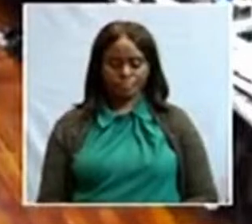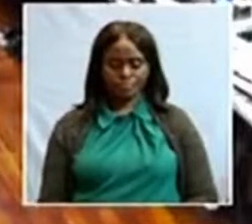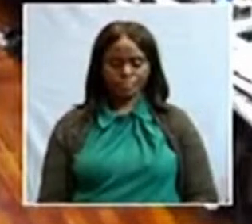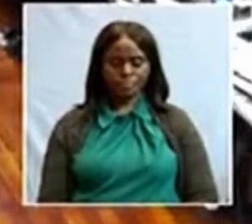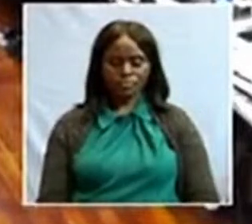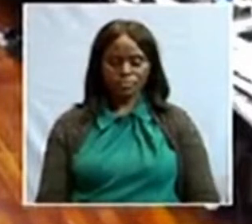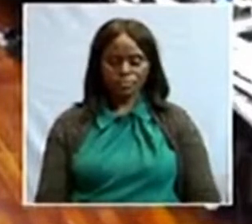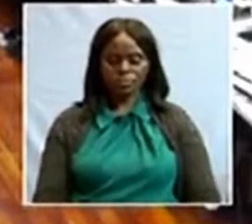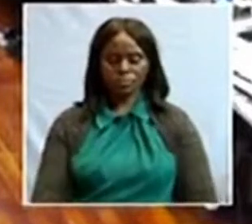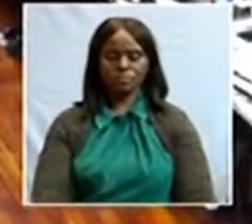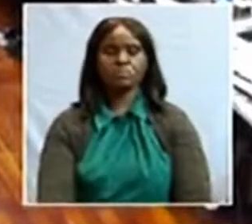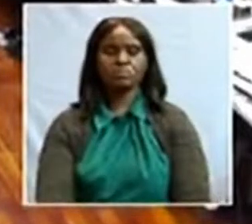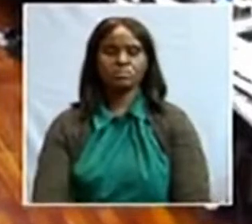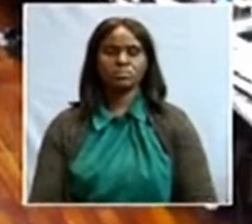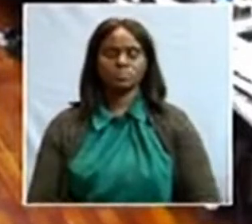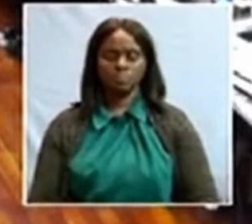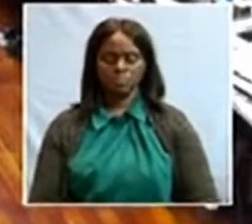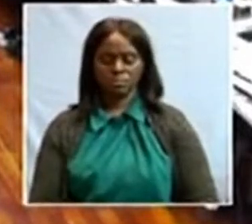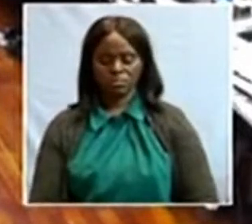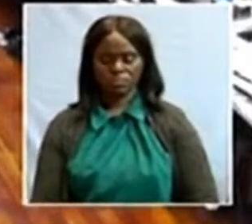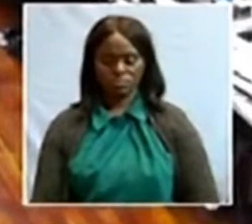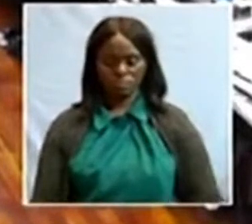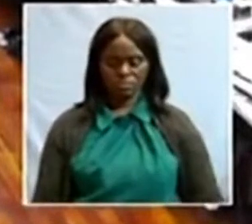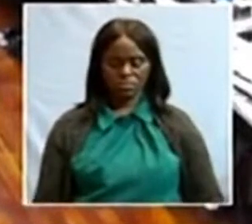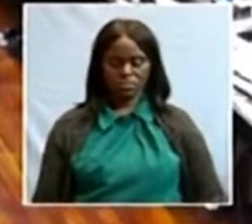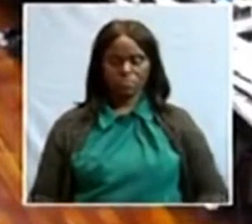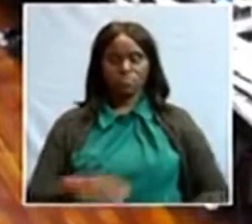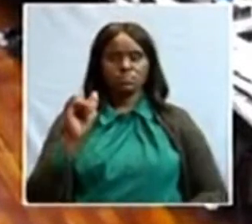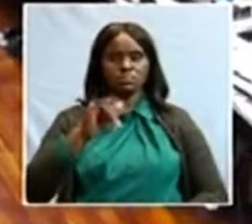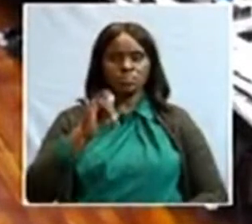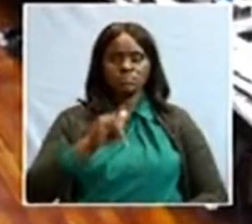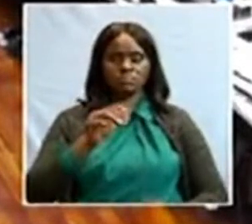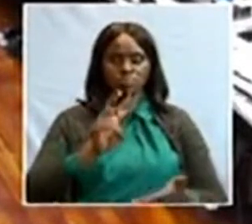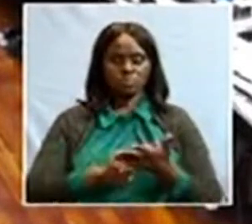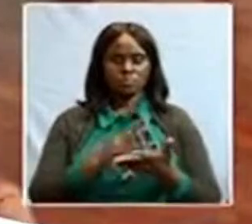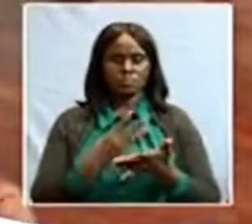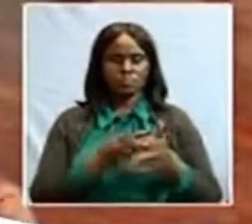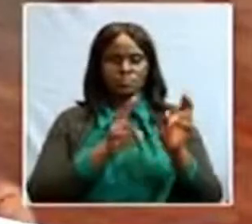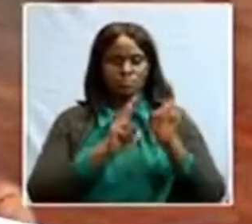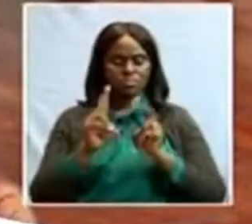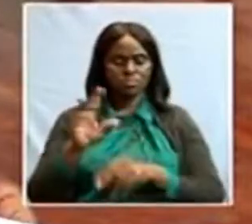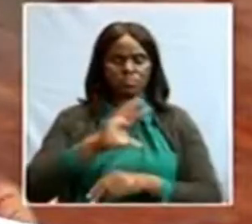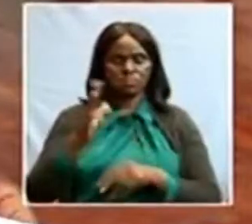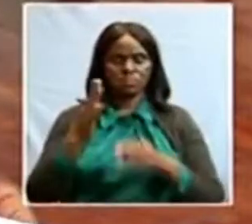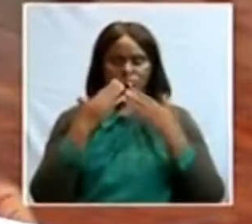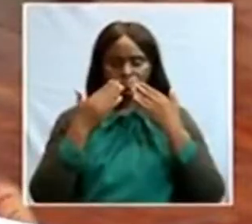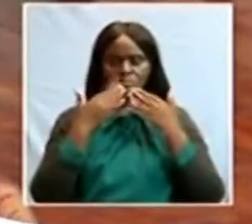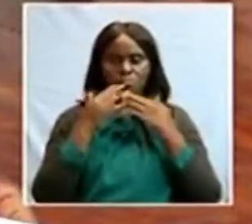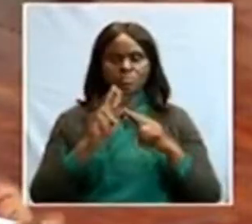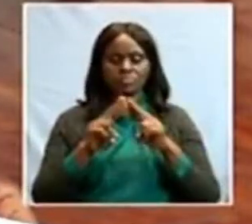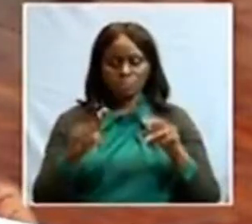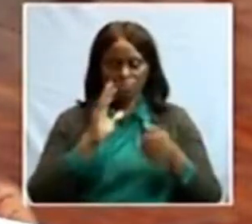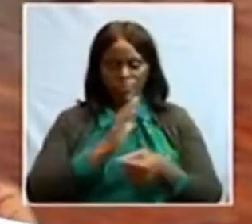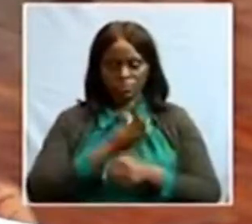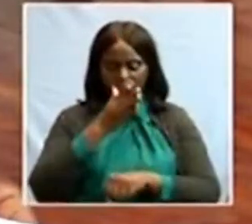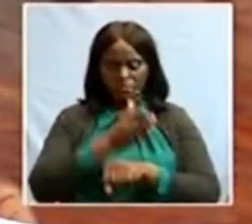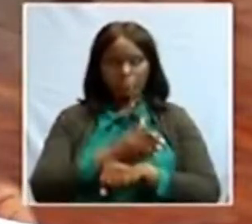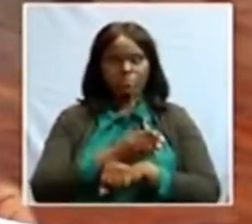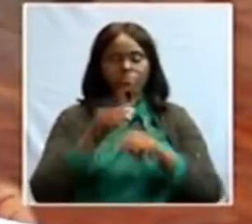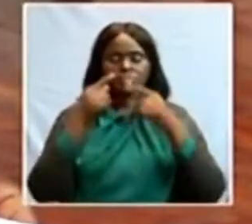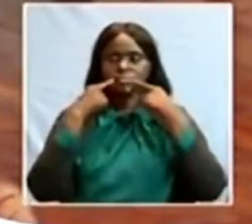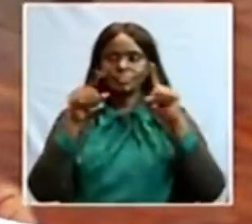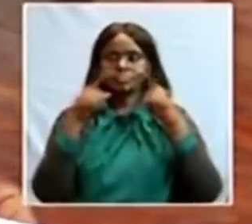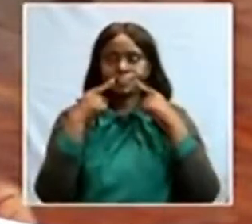you so much. Yes, witness, can you respond? Thank you, Chair. Just after the